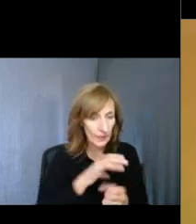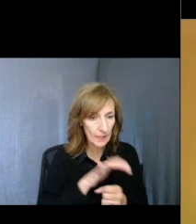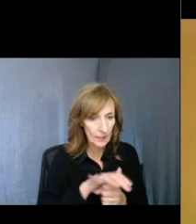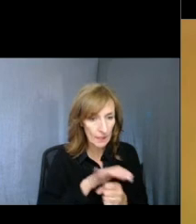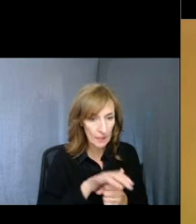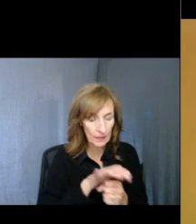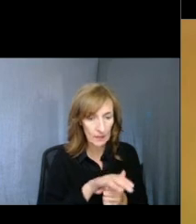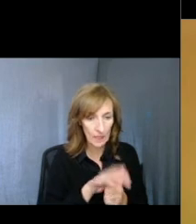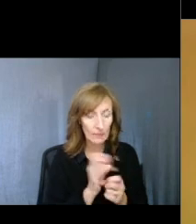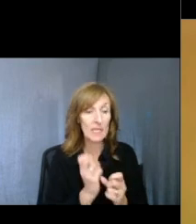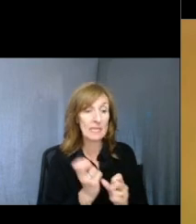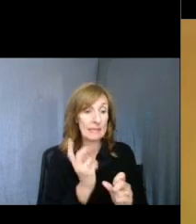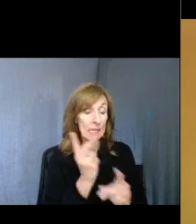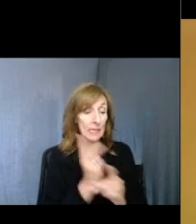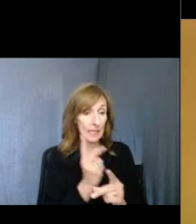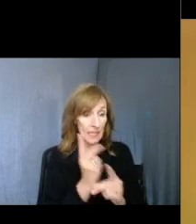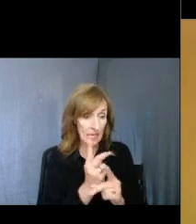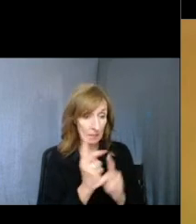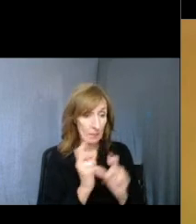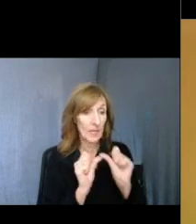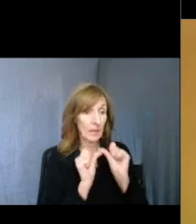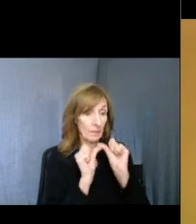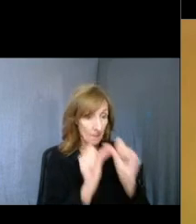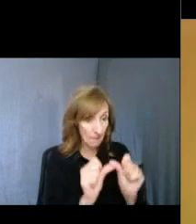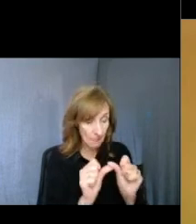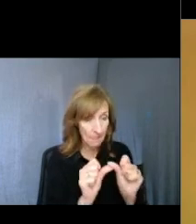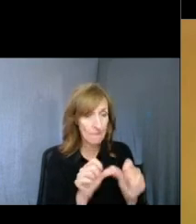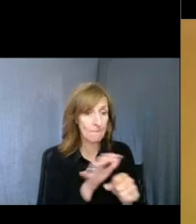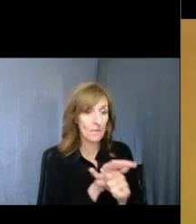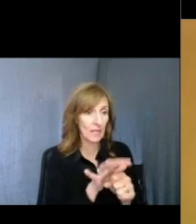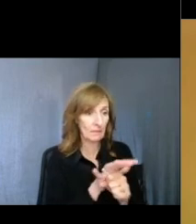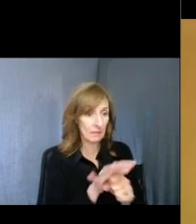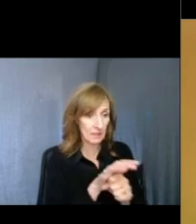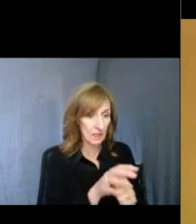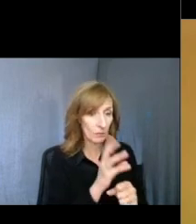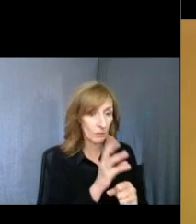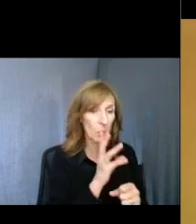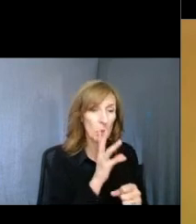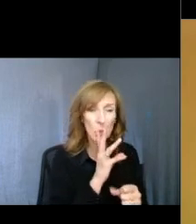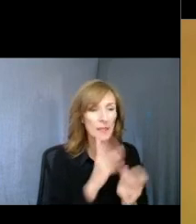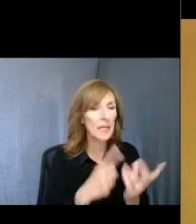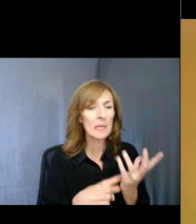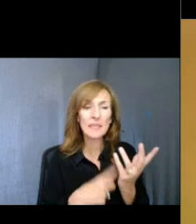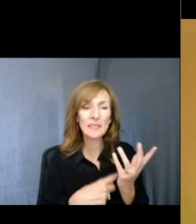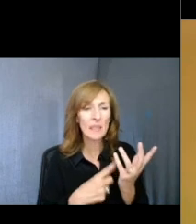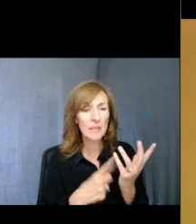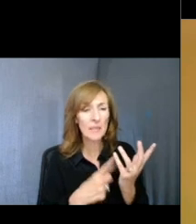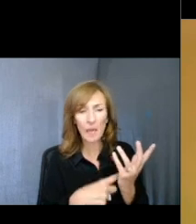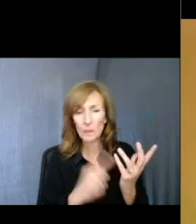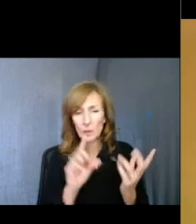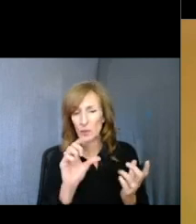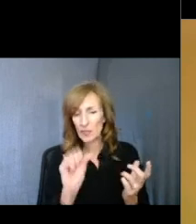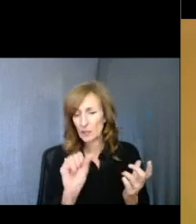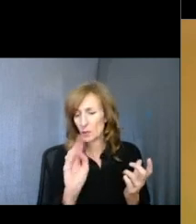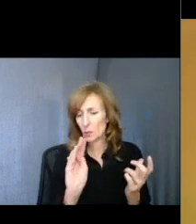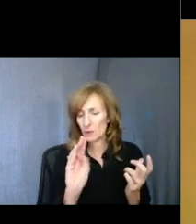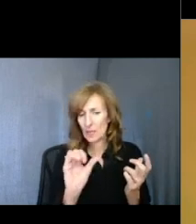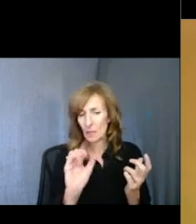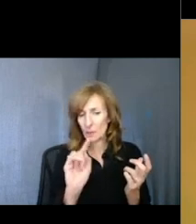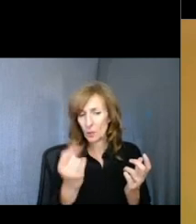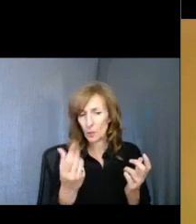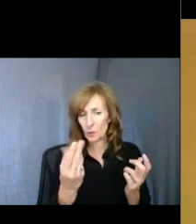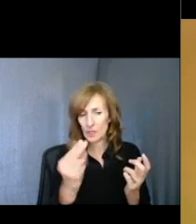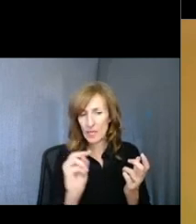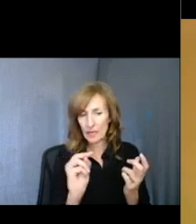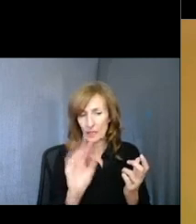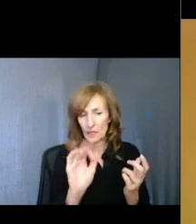hydration, which could be through the administration of subcutaneous fluids. There are new hydration products out